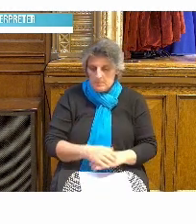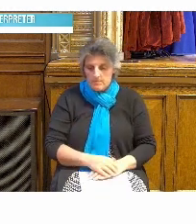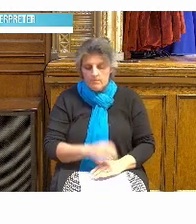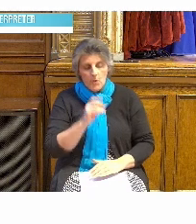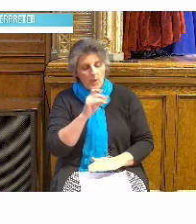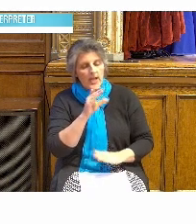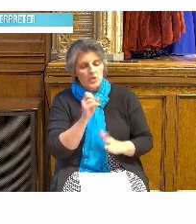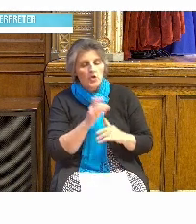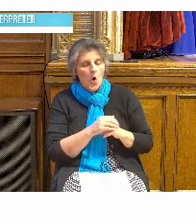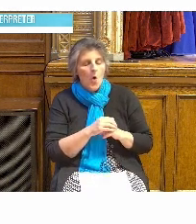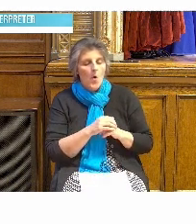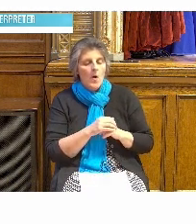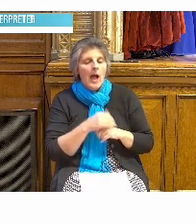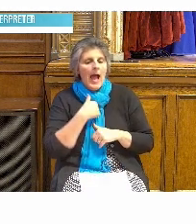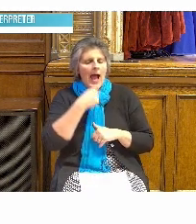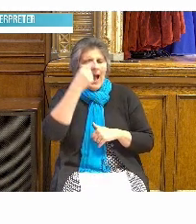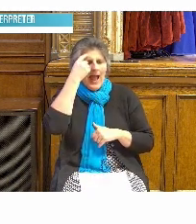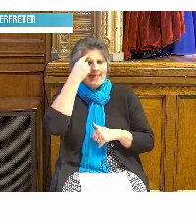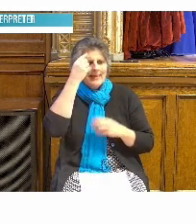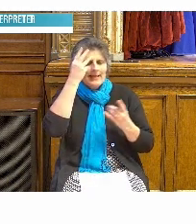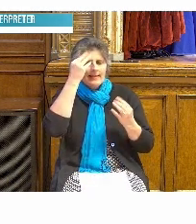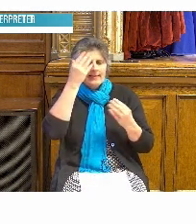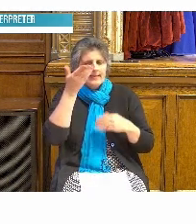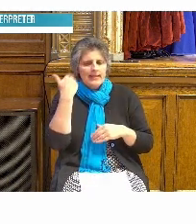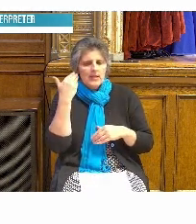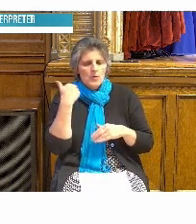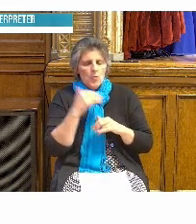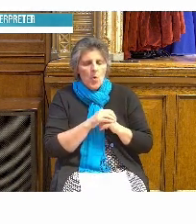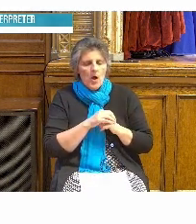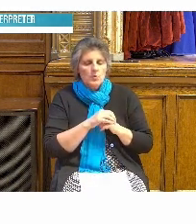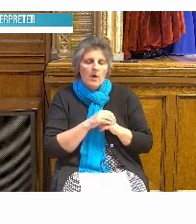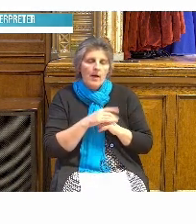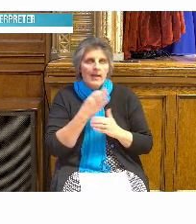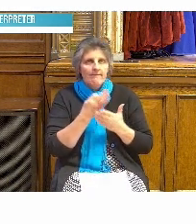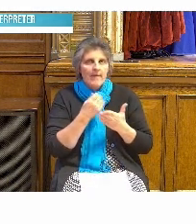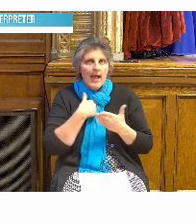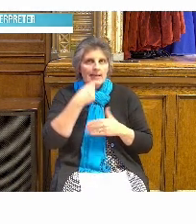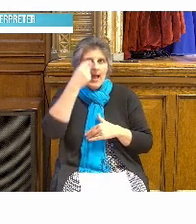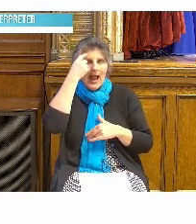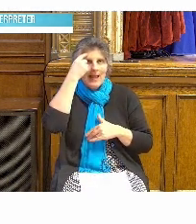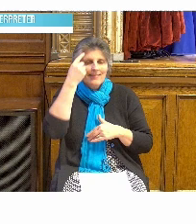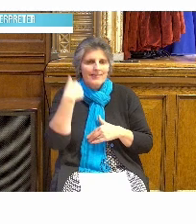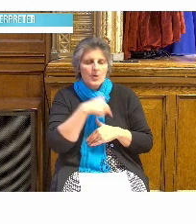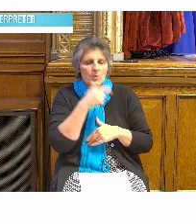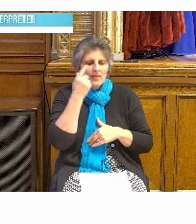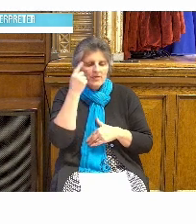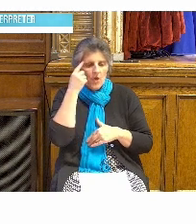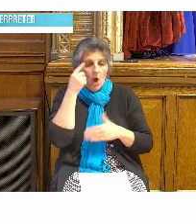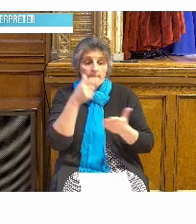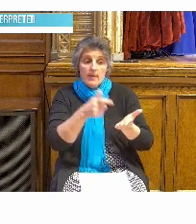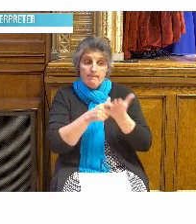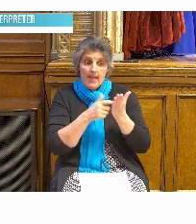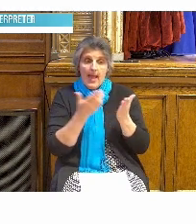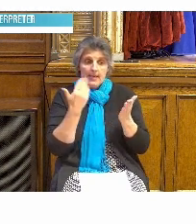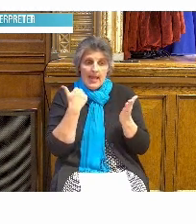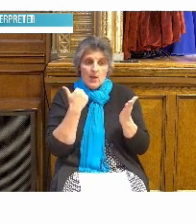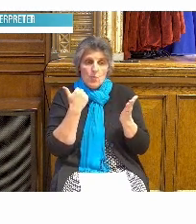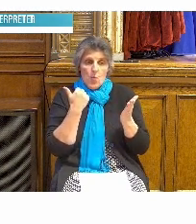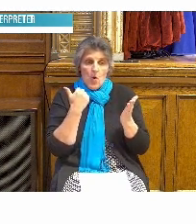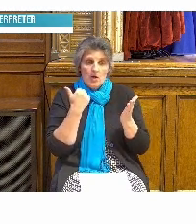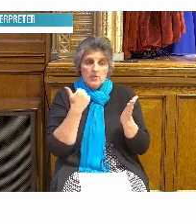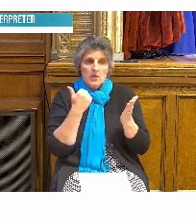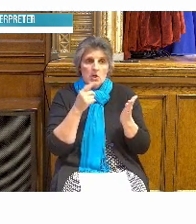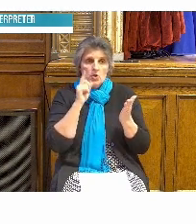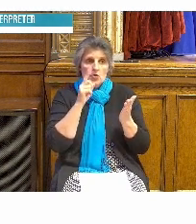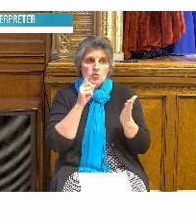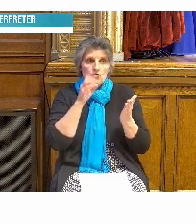Okay, so I think the thinking was, well, in fact, I think we thought the mandate was to